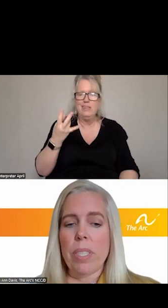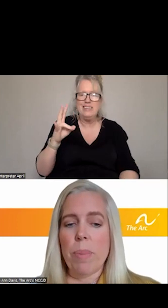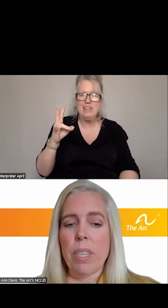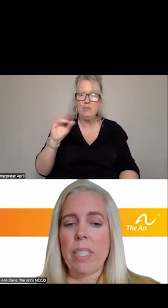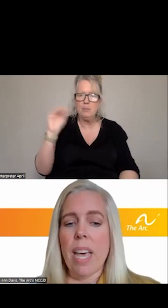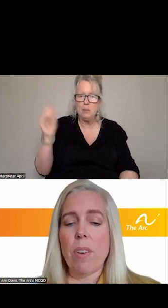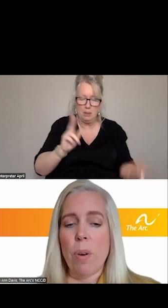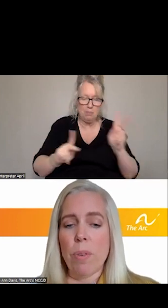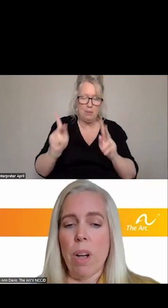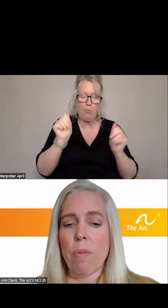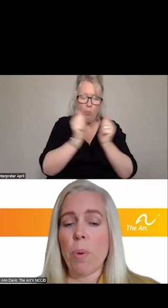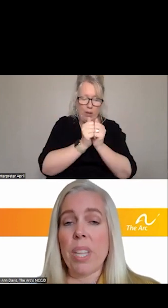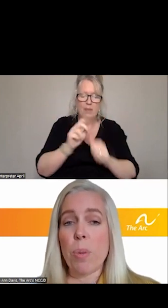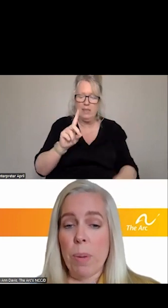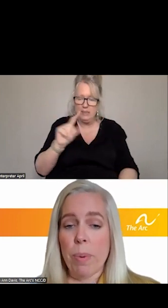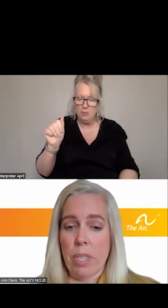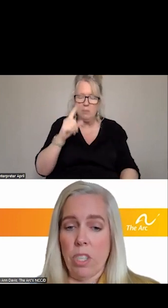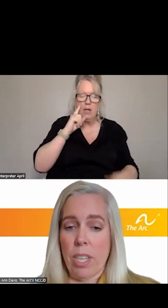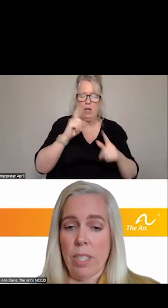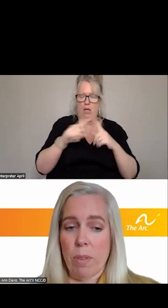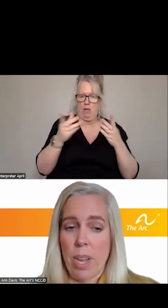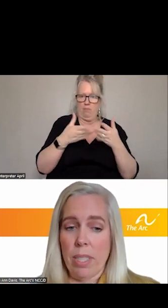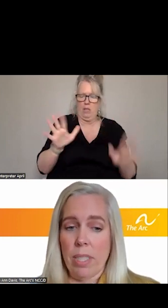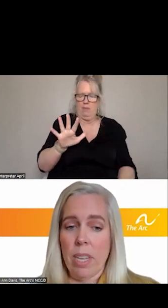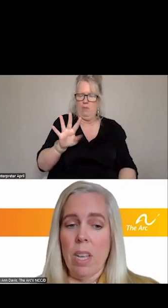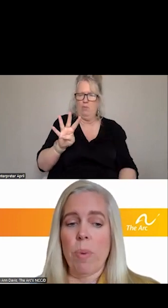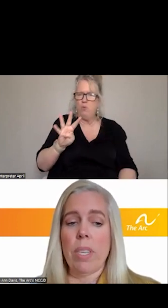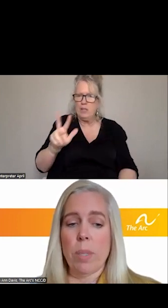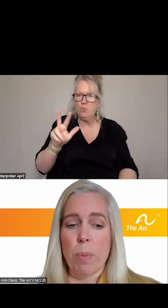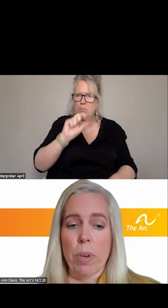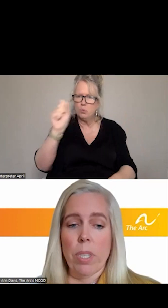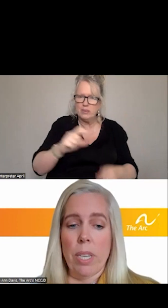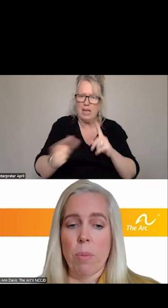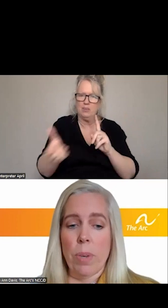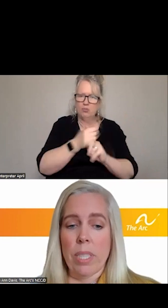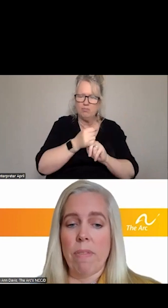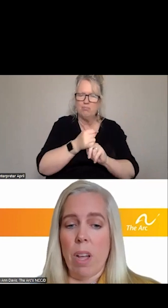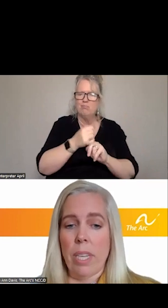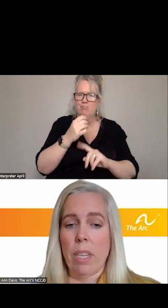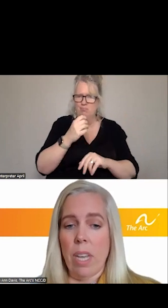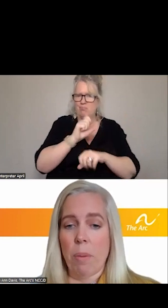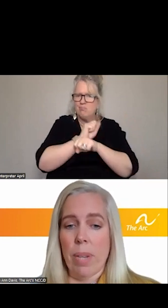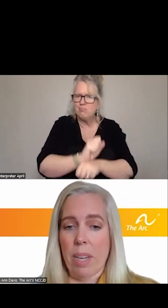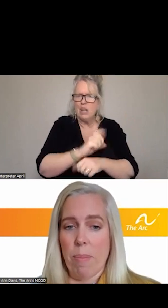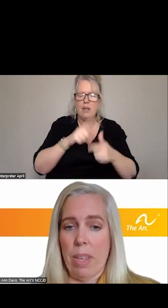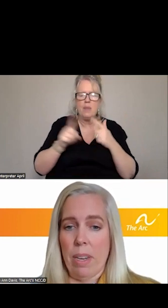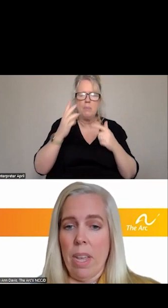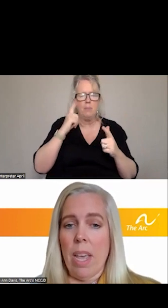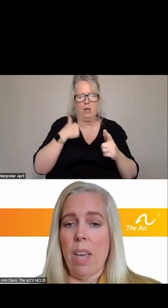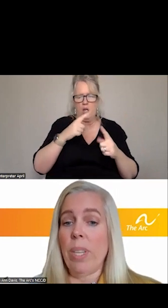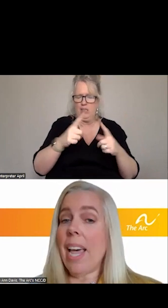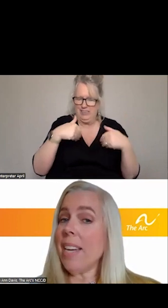people with disabilities have an overall 43% chance of arrest, with a disproportionate risk falling on young Black